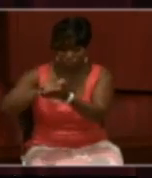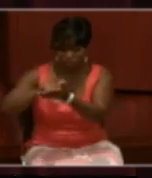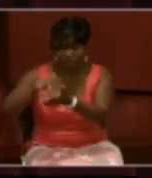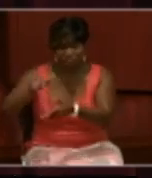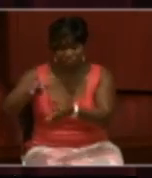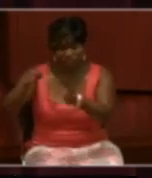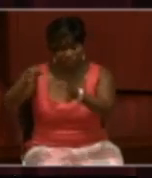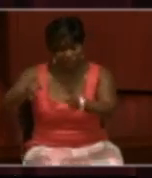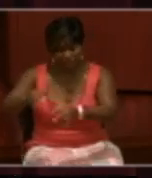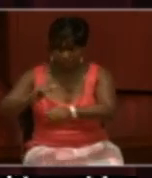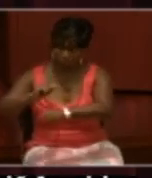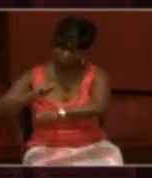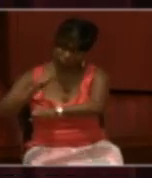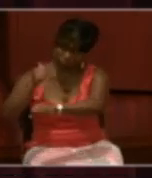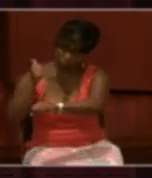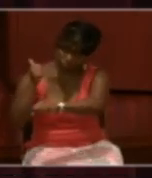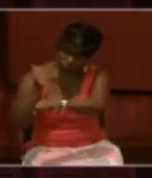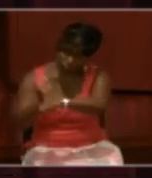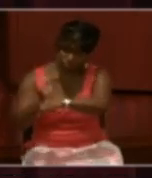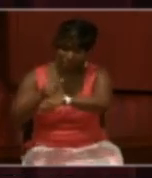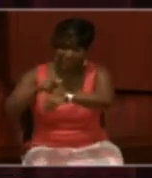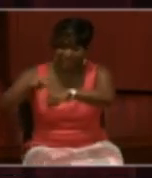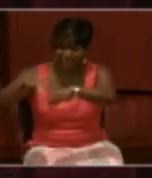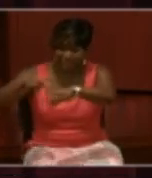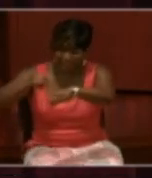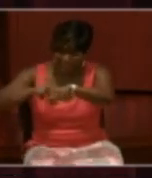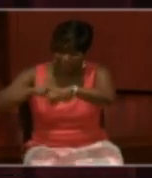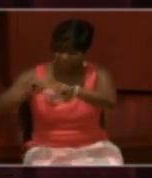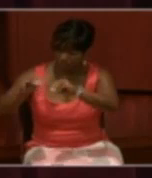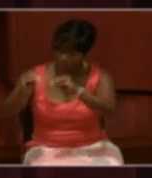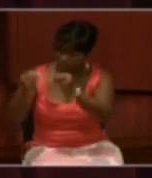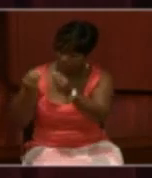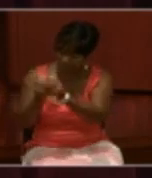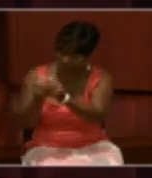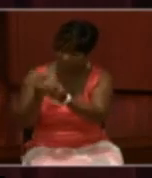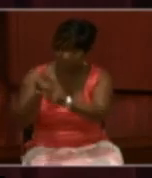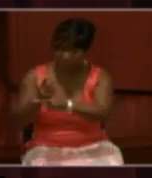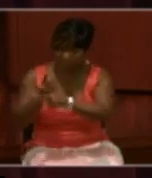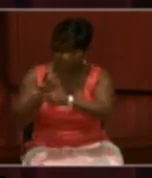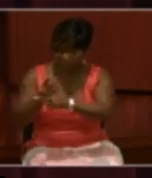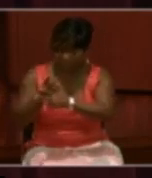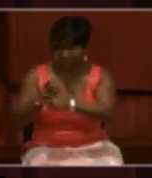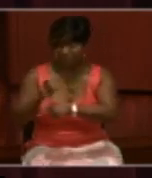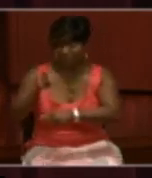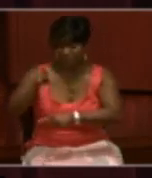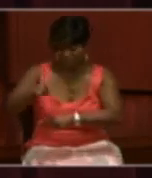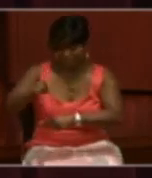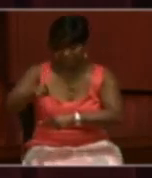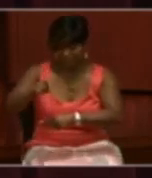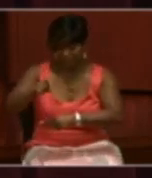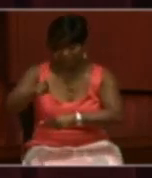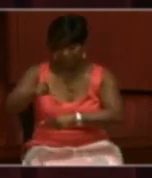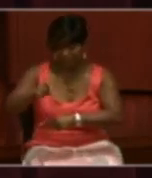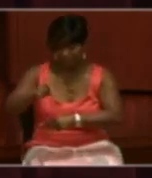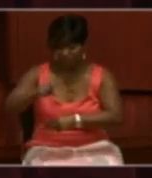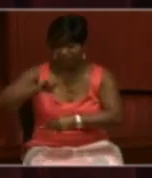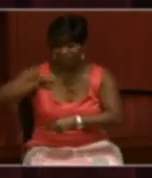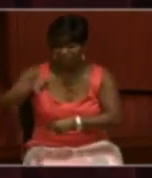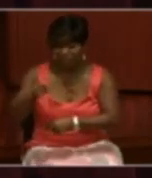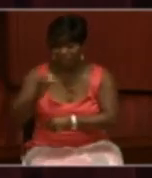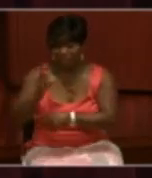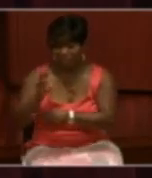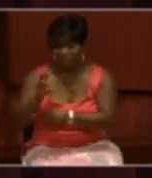decided to form a national organization to fulfill this extensive need. John W.